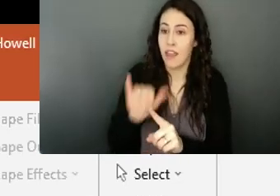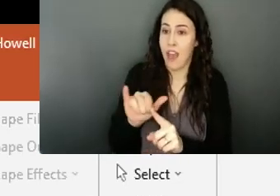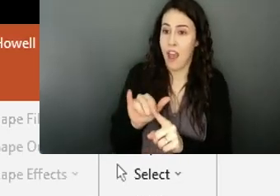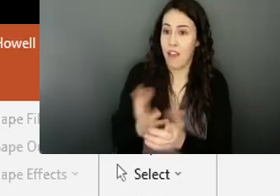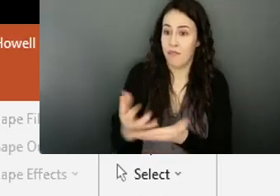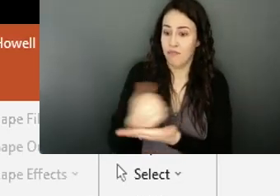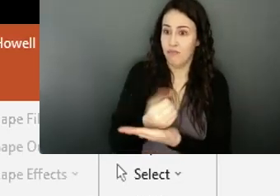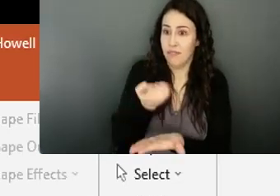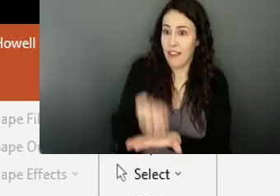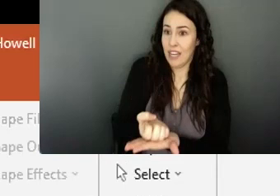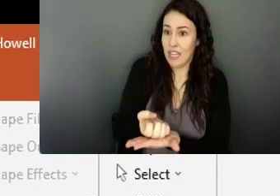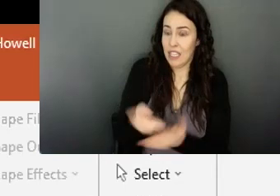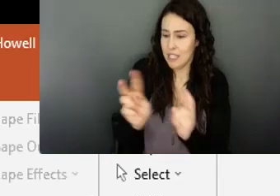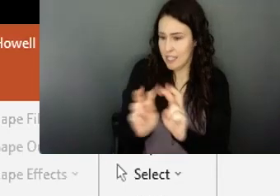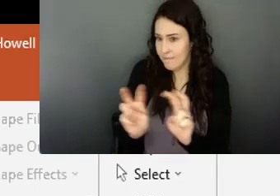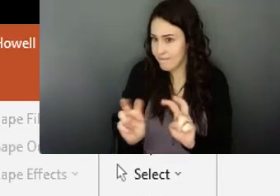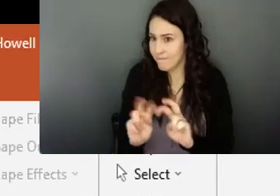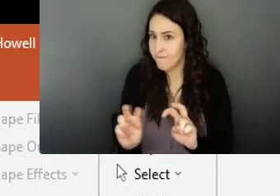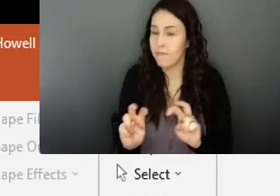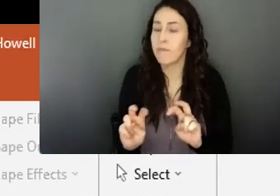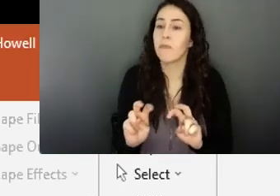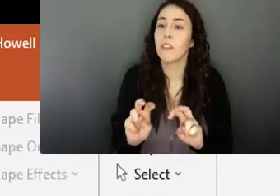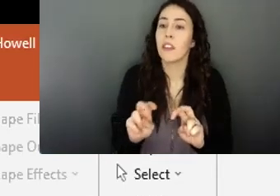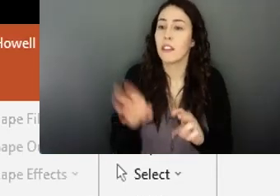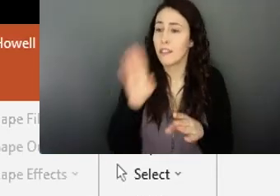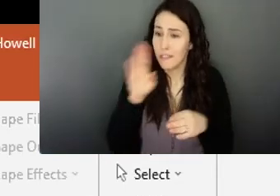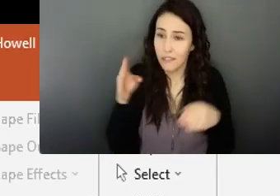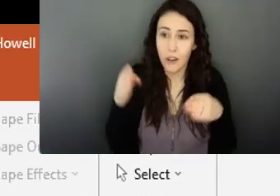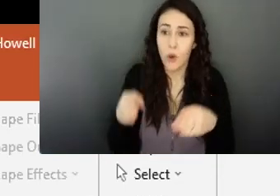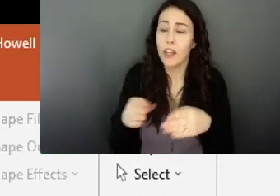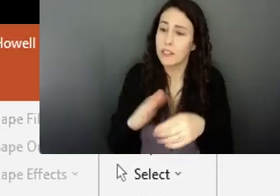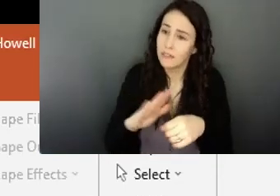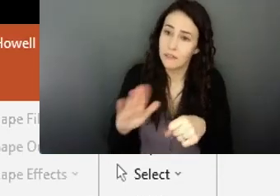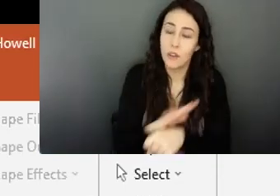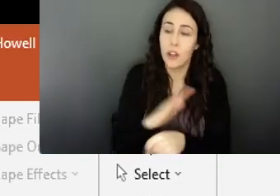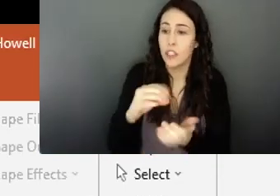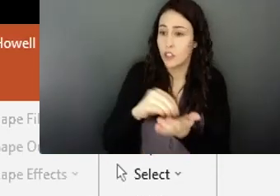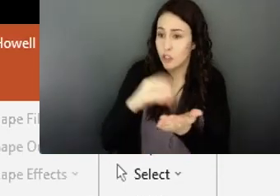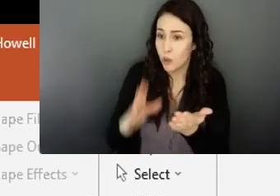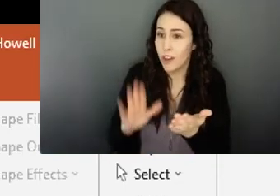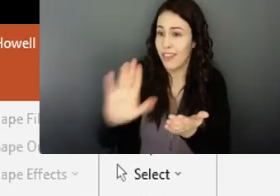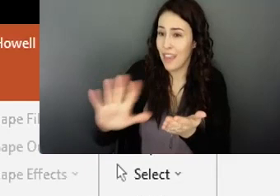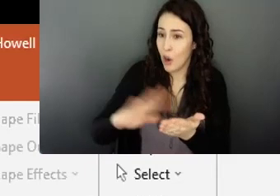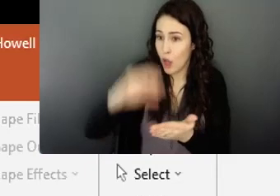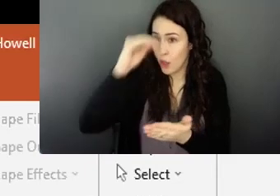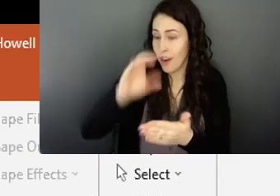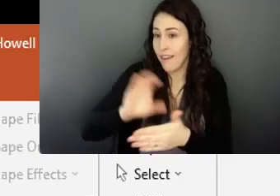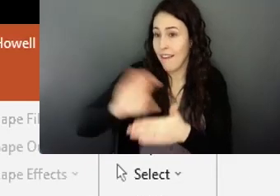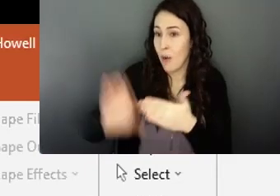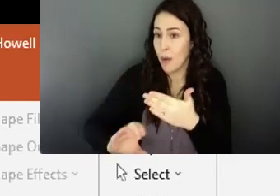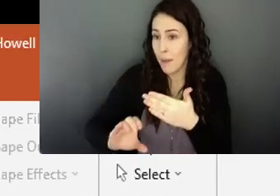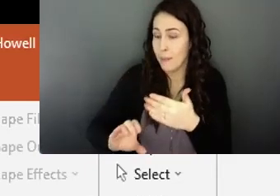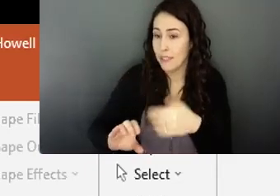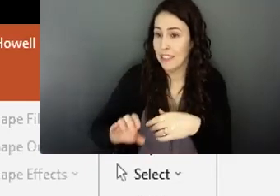their achievement. It is focused entirely on student learning outcomes. Did they learn